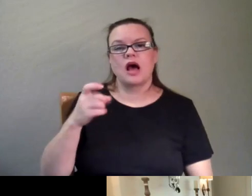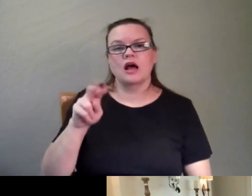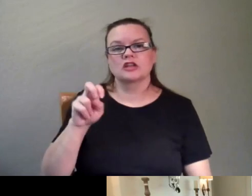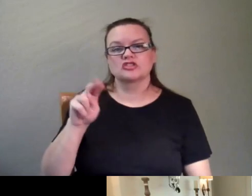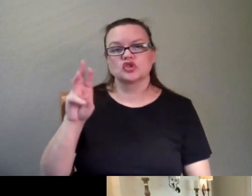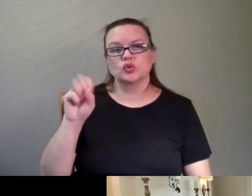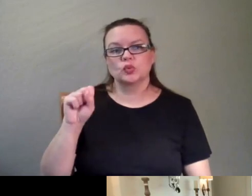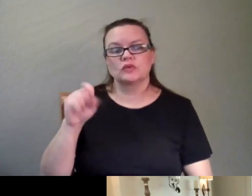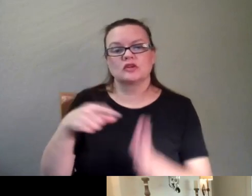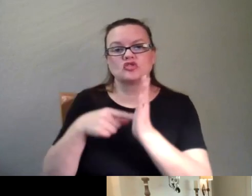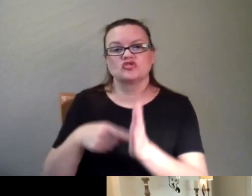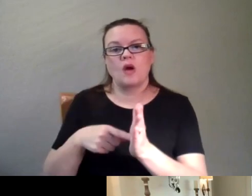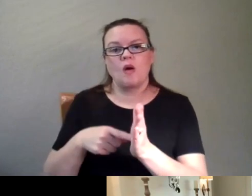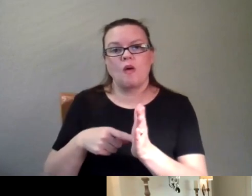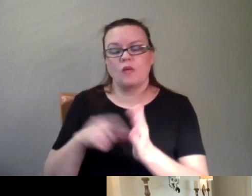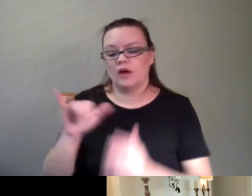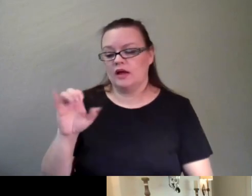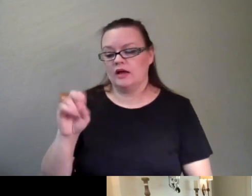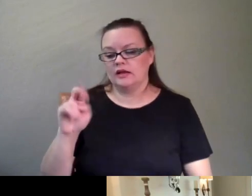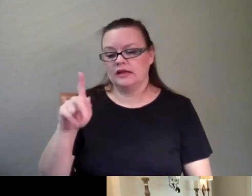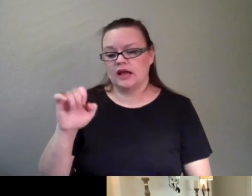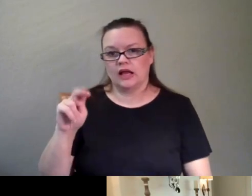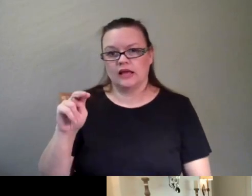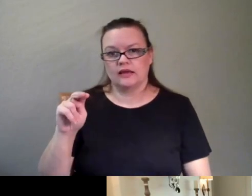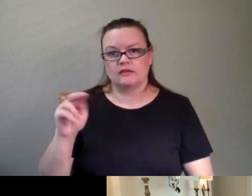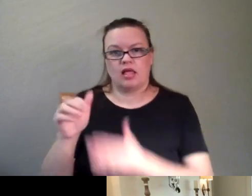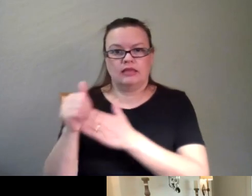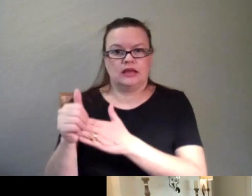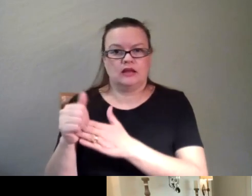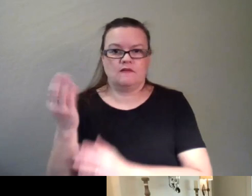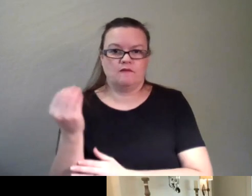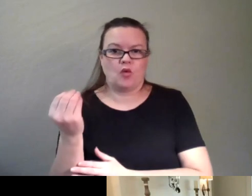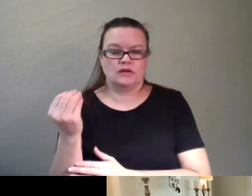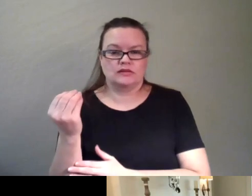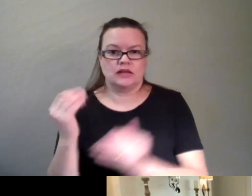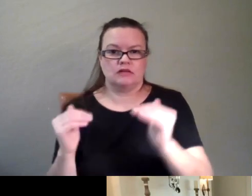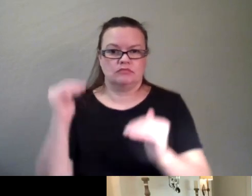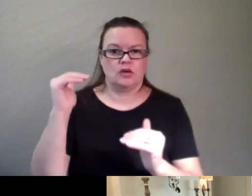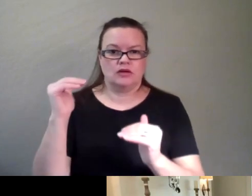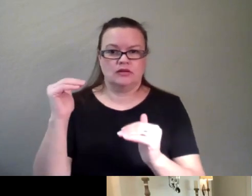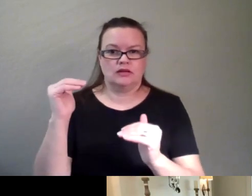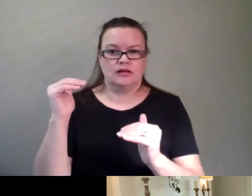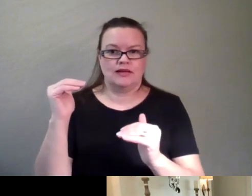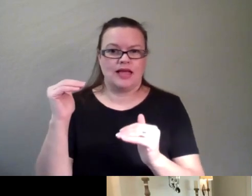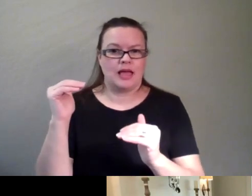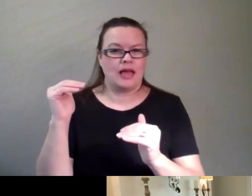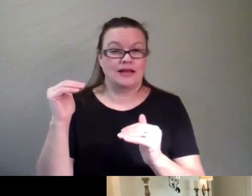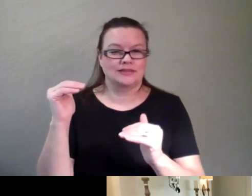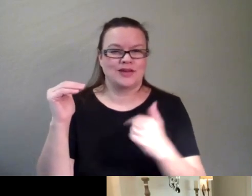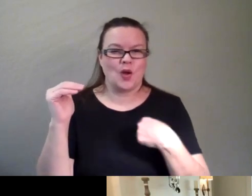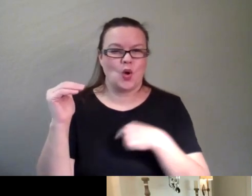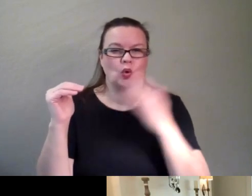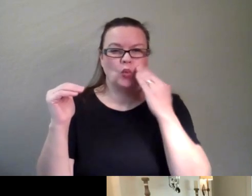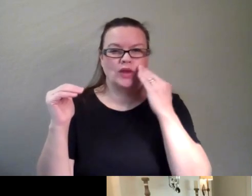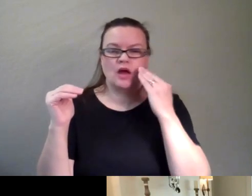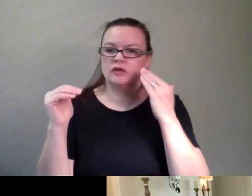showing Youngkin leading by 14 points. When we knew it was a couple of points and some intensity in